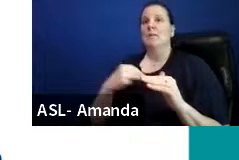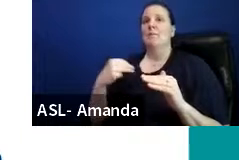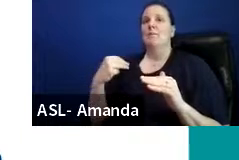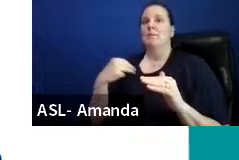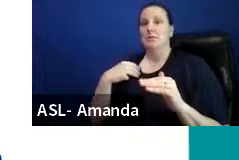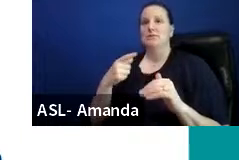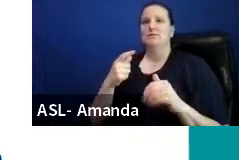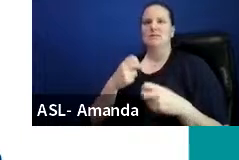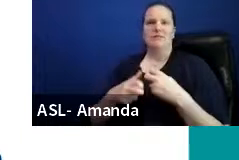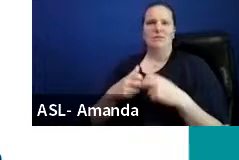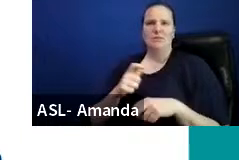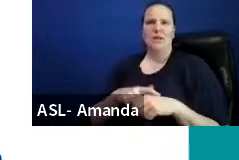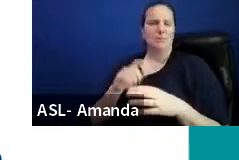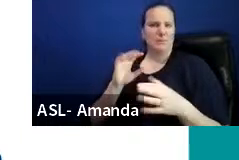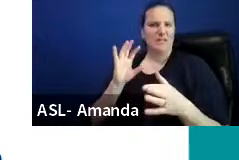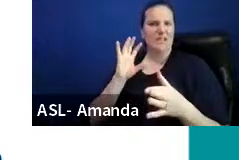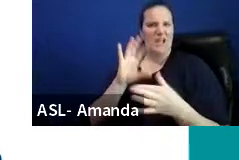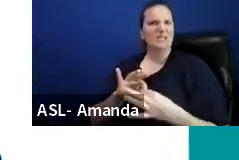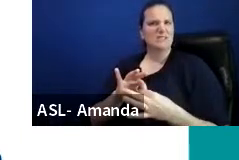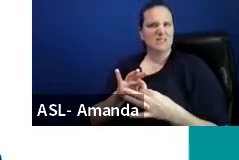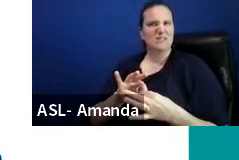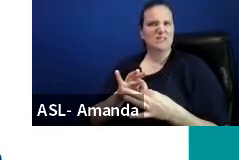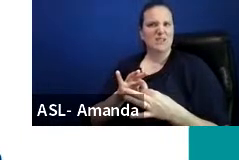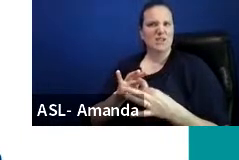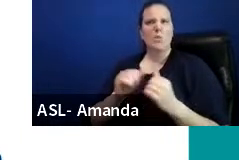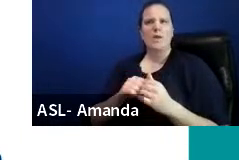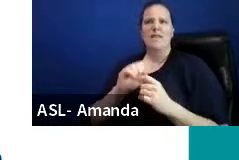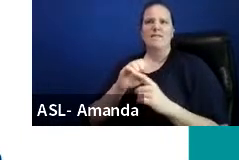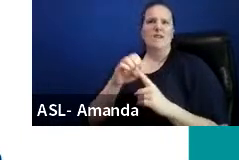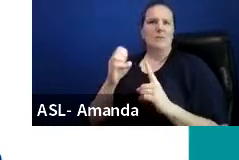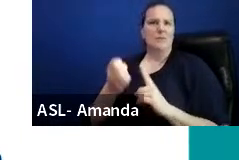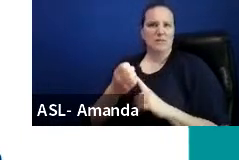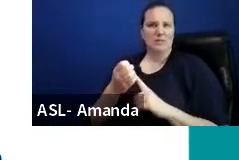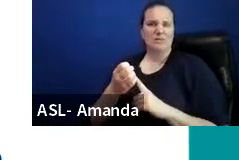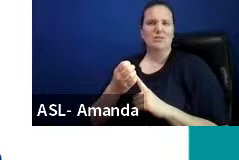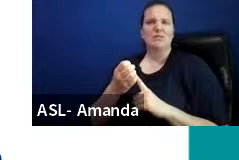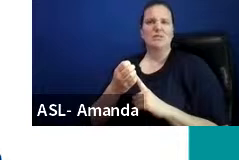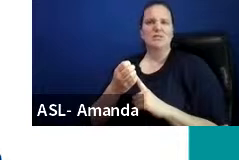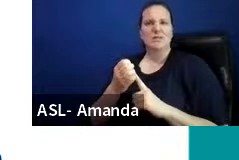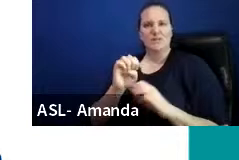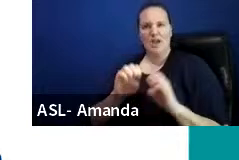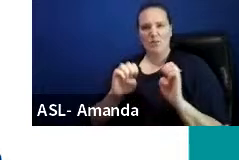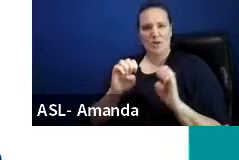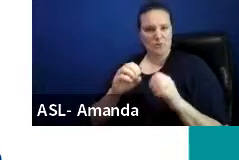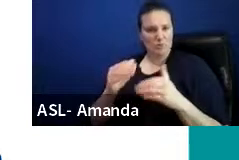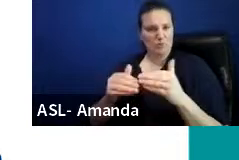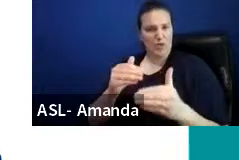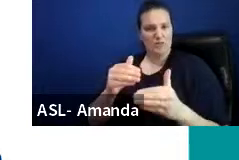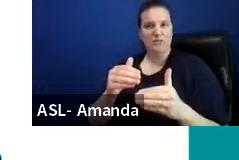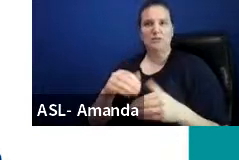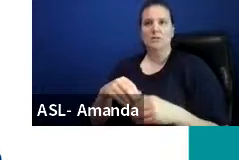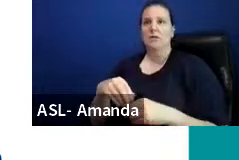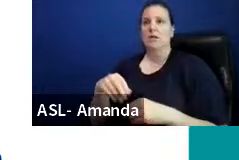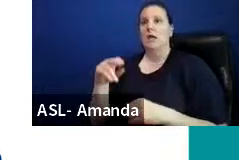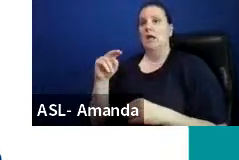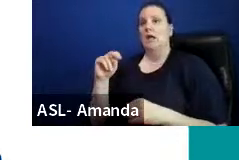having difficulty connecting with the environmental evaluation process, or NEPA.